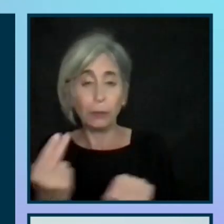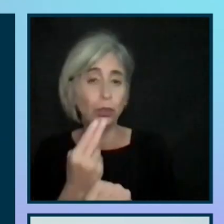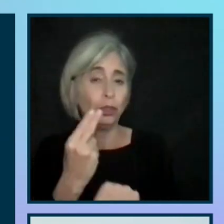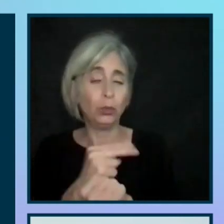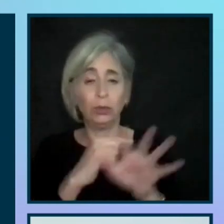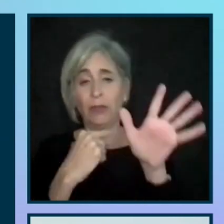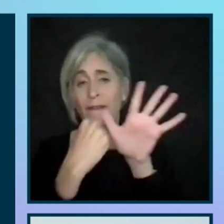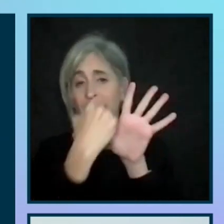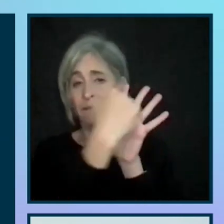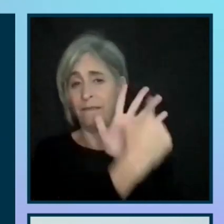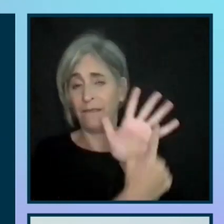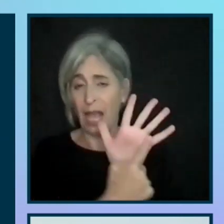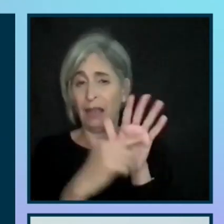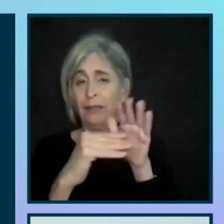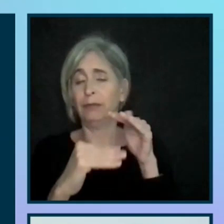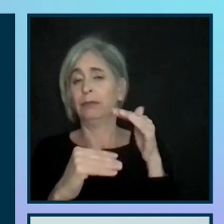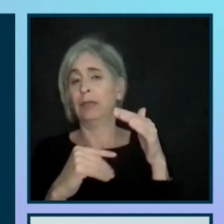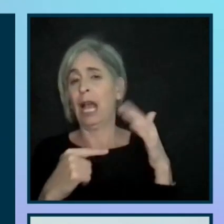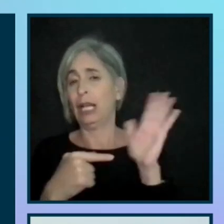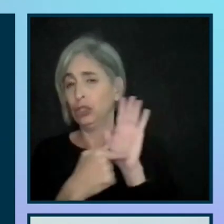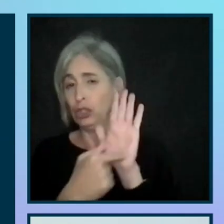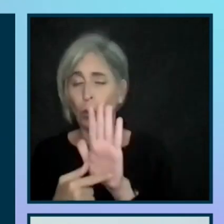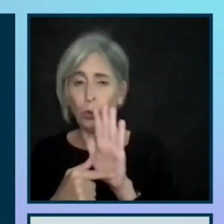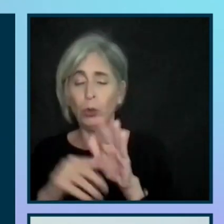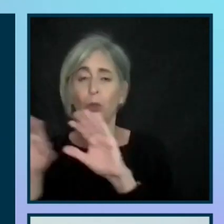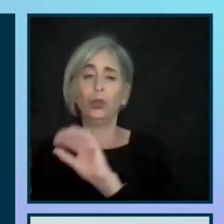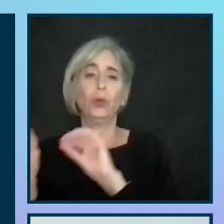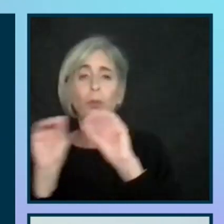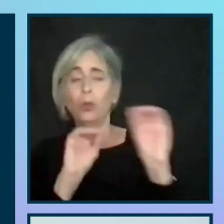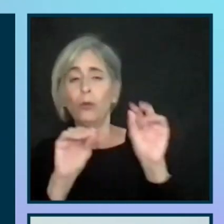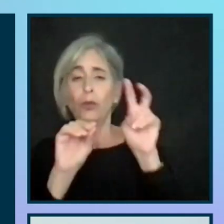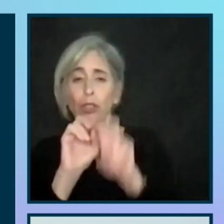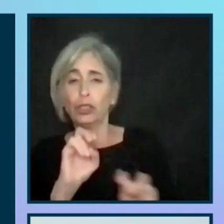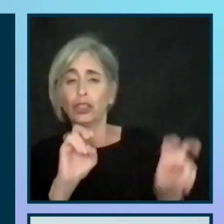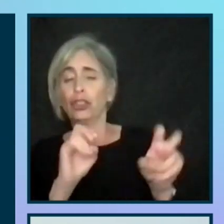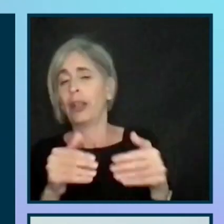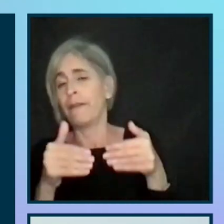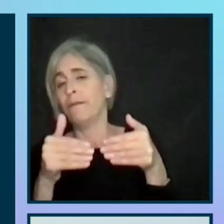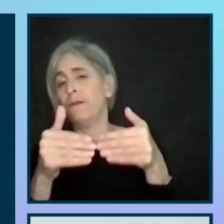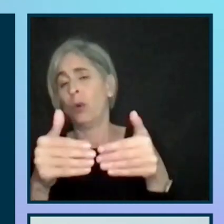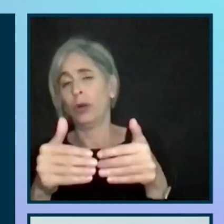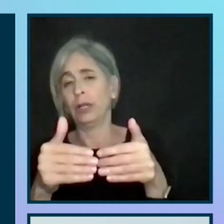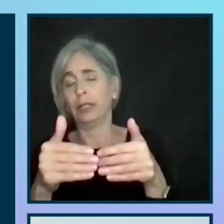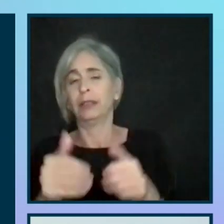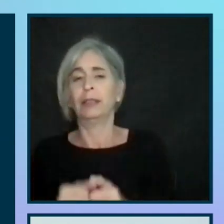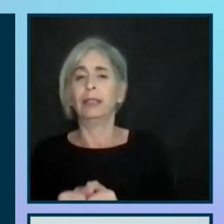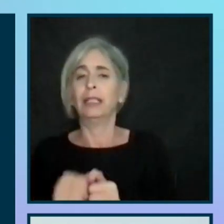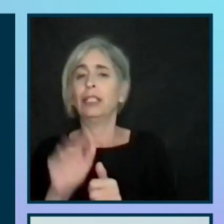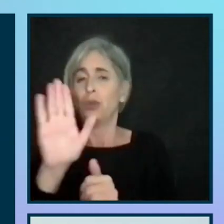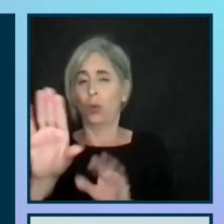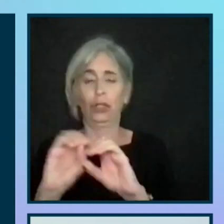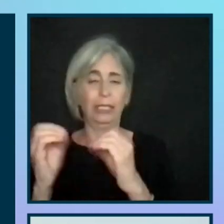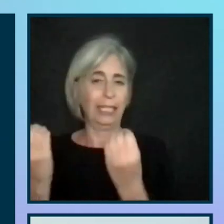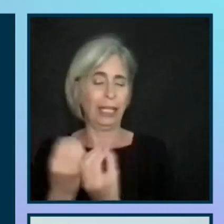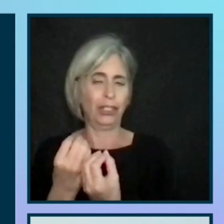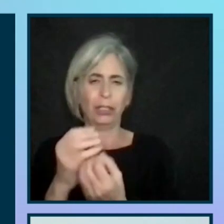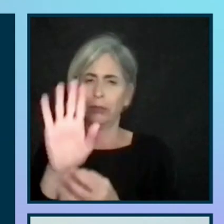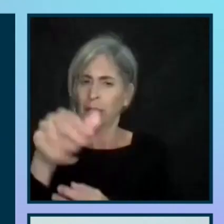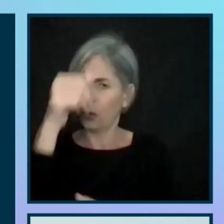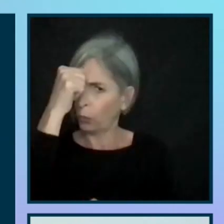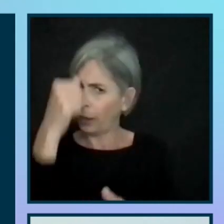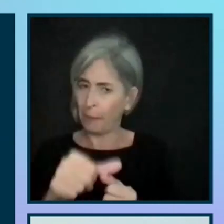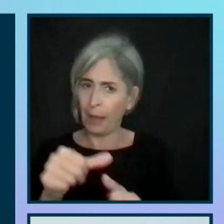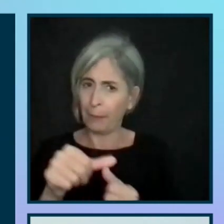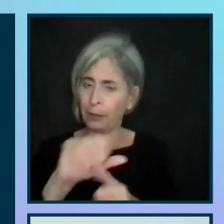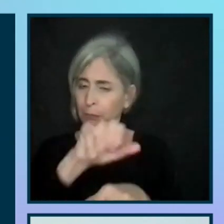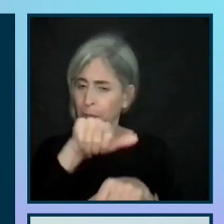steps that I talked through to move your accessibility journey forward. I want you to remember that building a culture